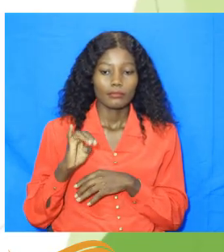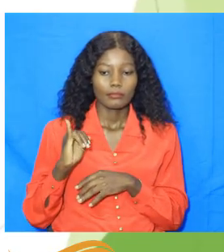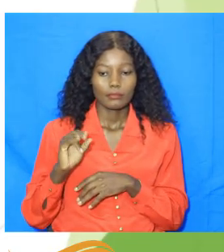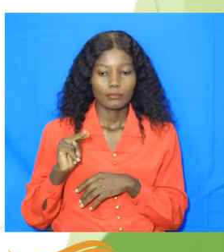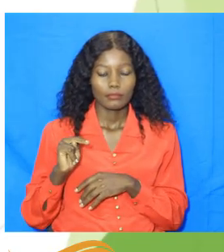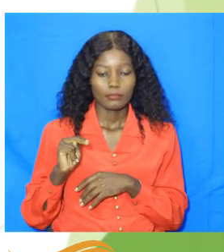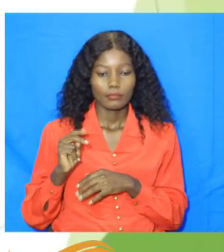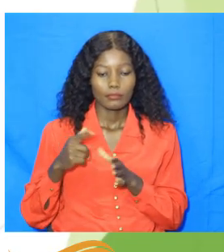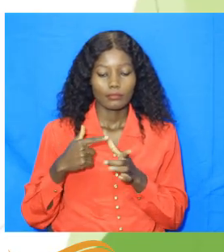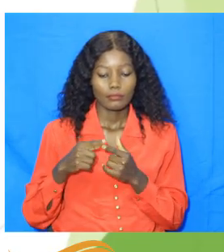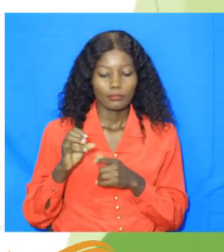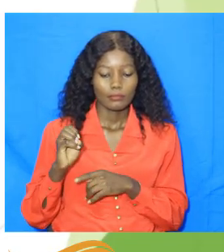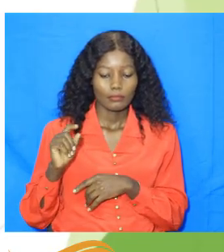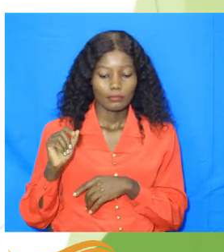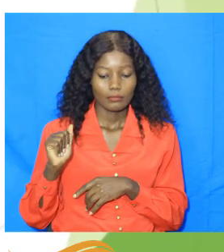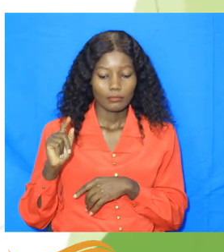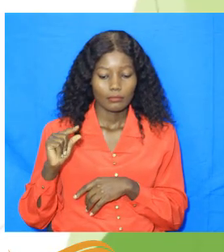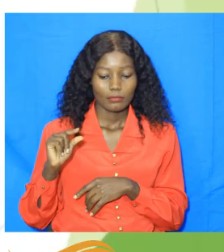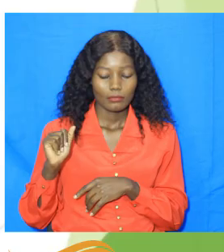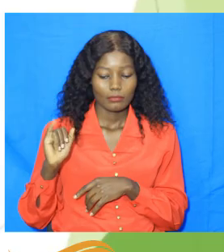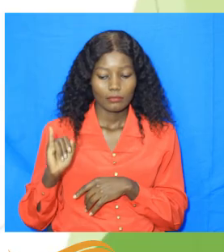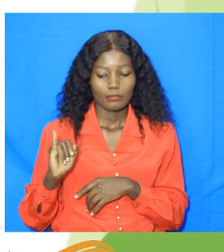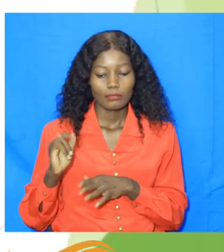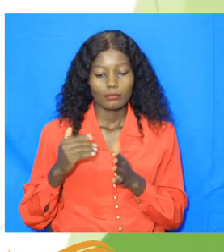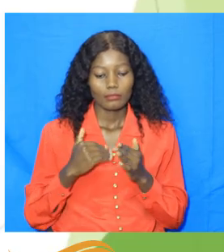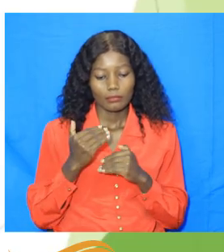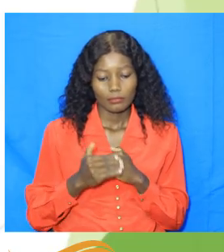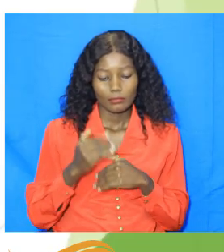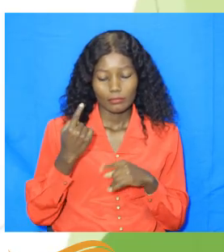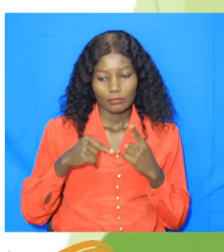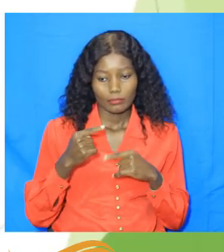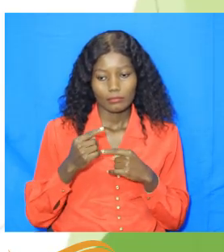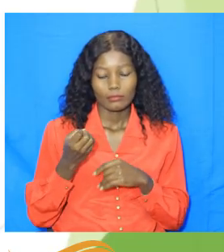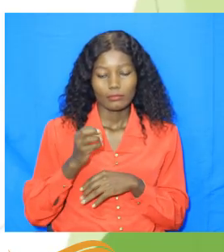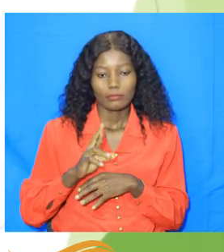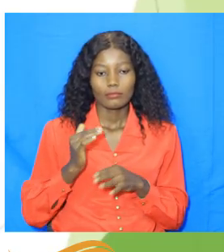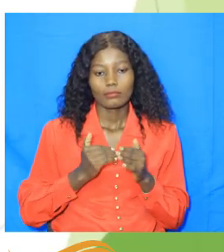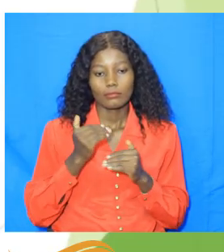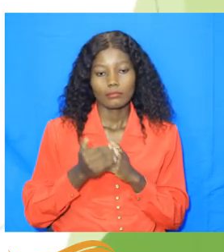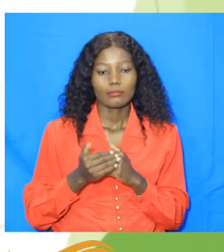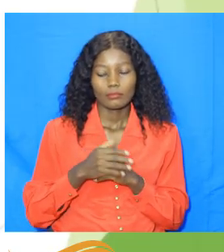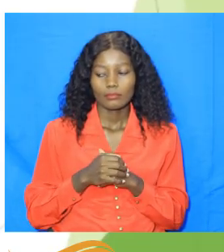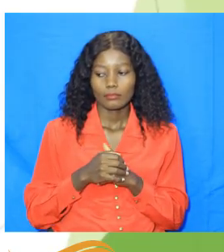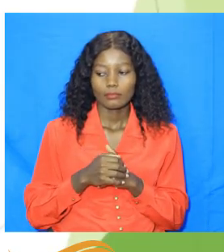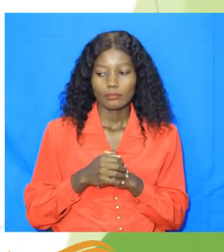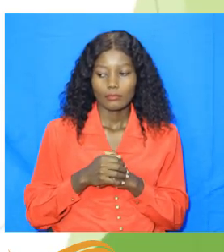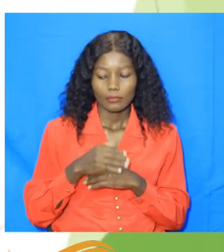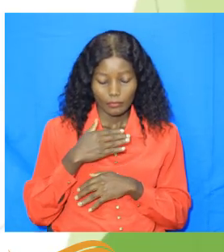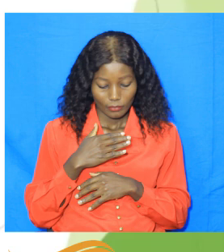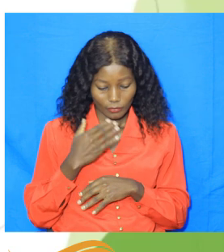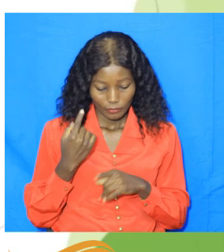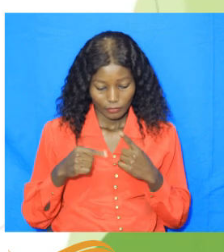then otagaini, rei. After the competition, or after the